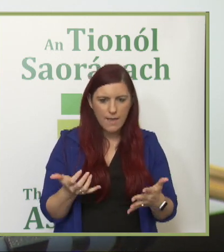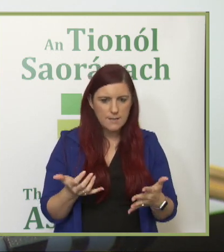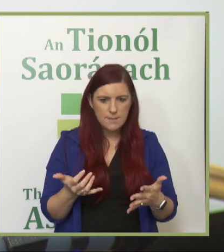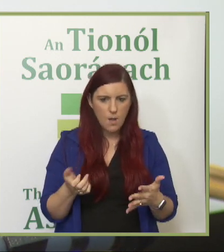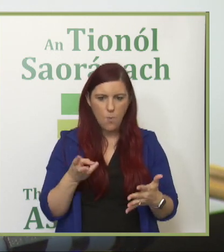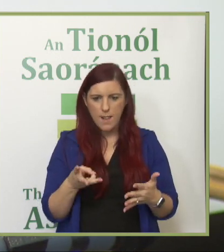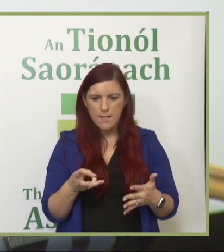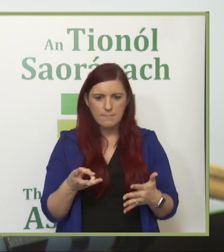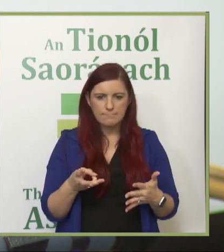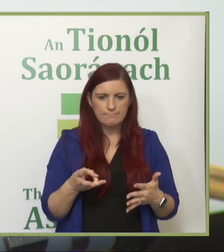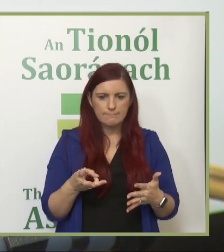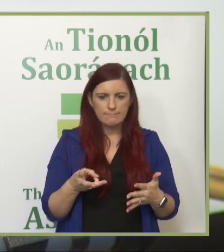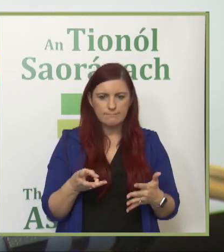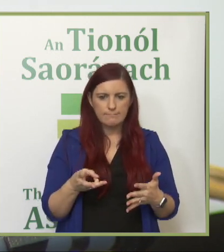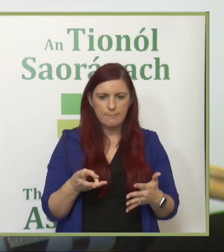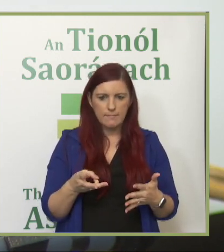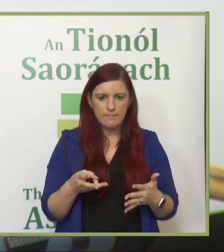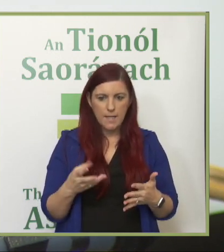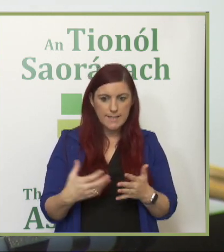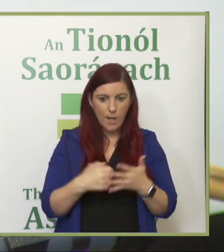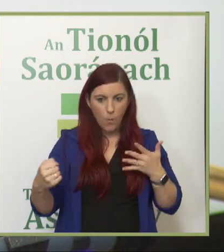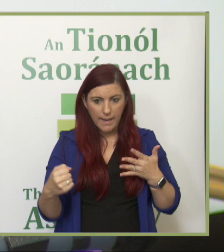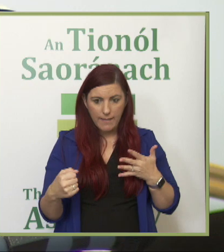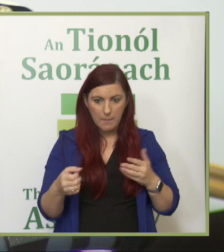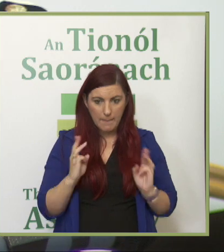that power would concern us in Garda Síochána.